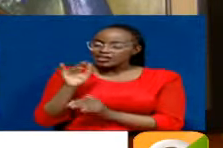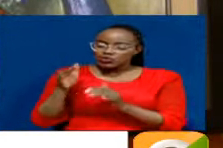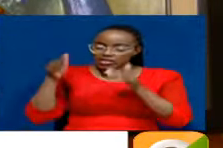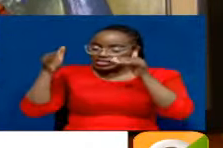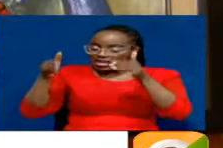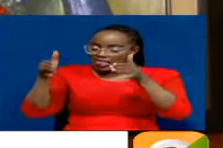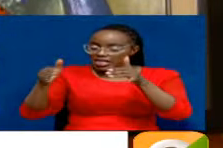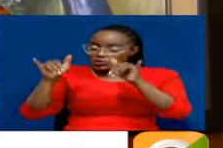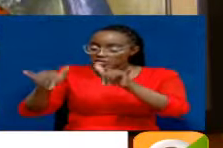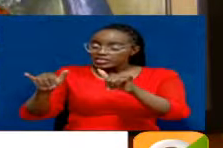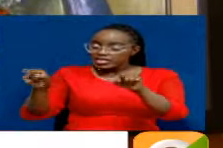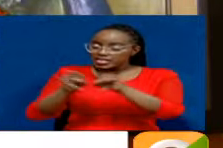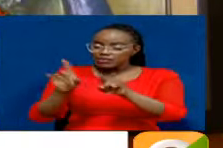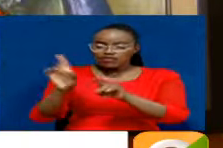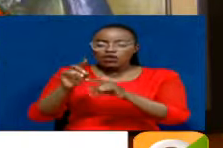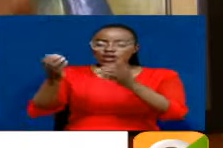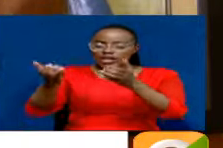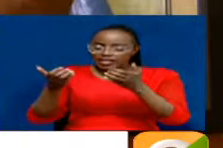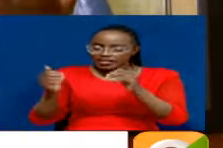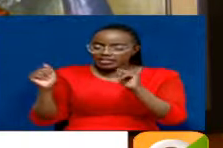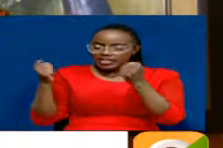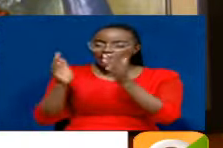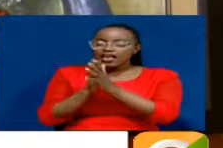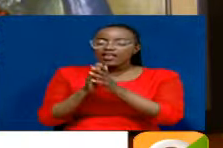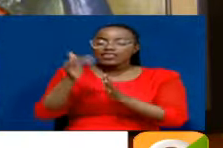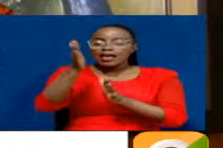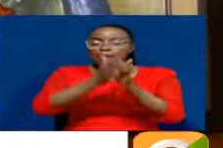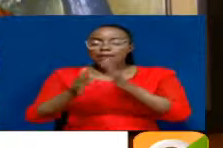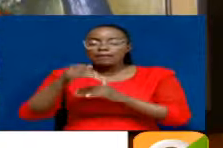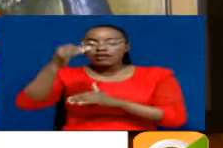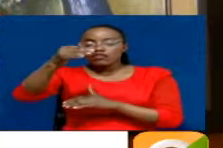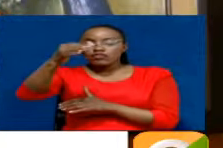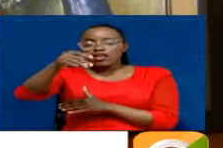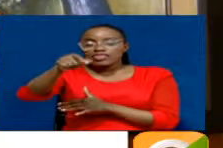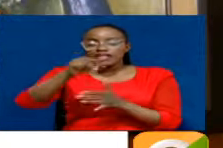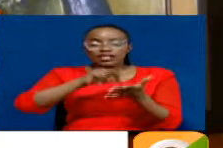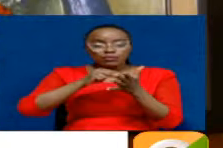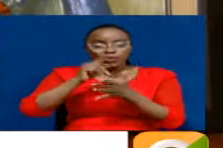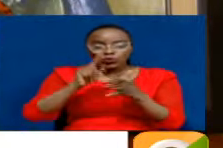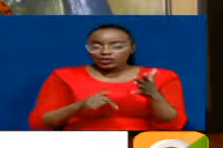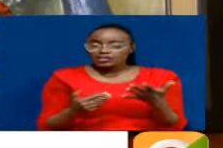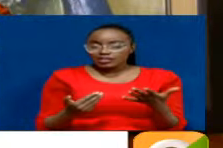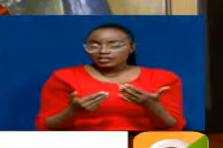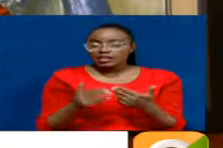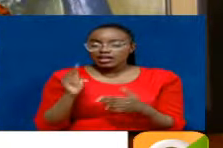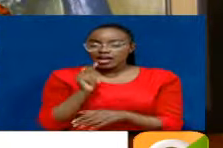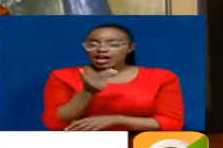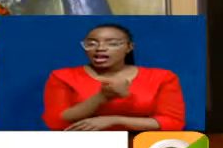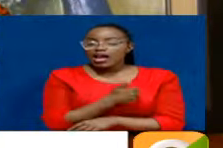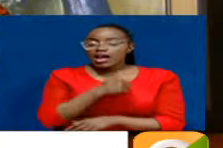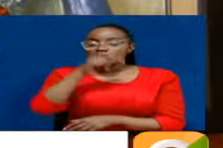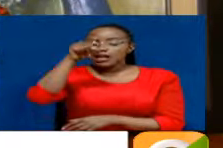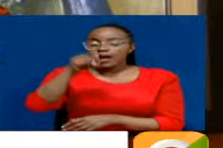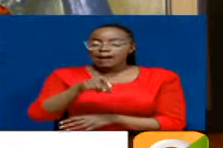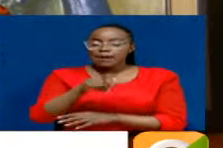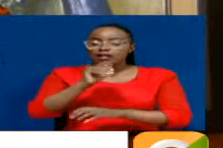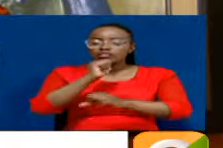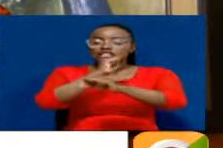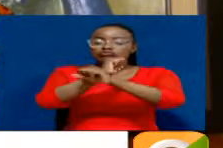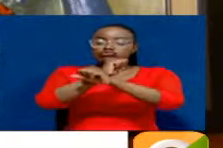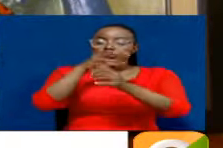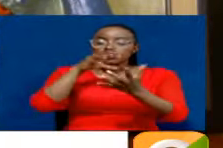we need to seize the moment and prepare for the future. That would mean we must